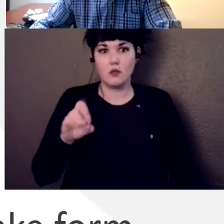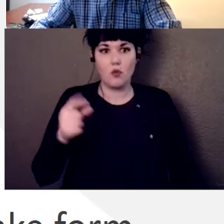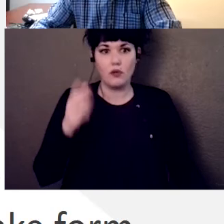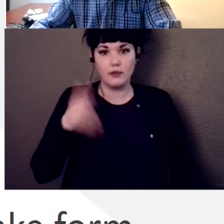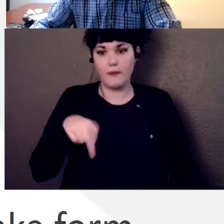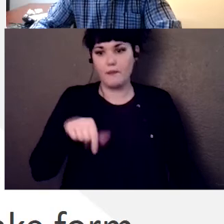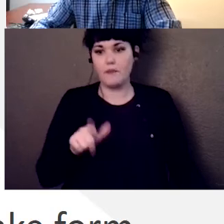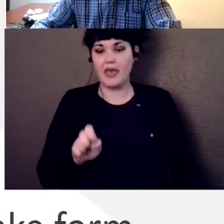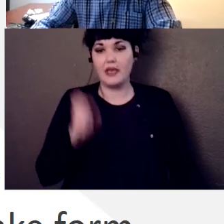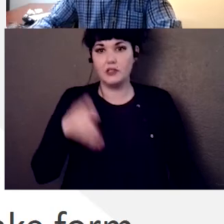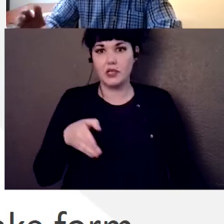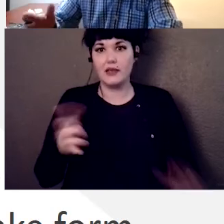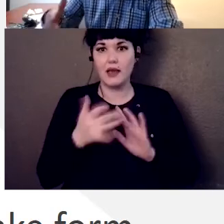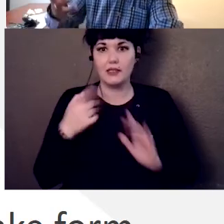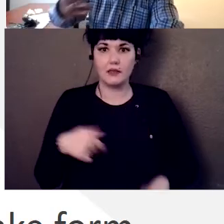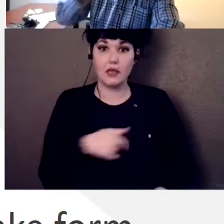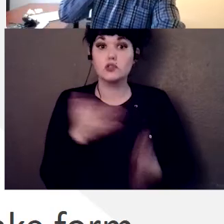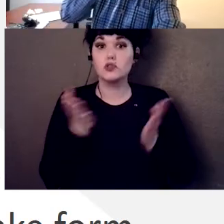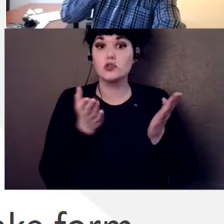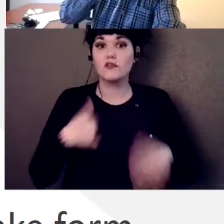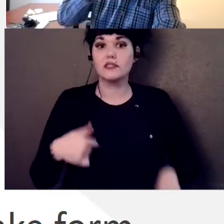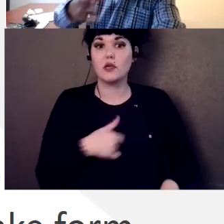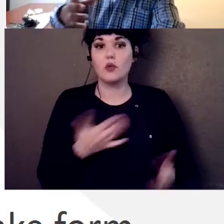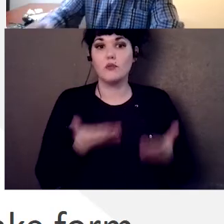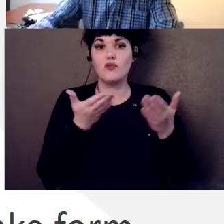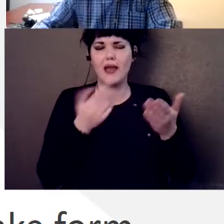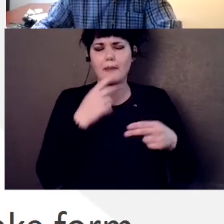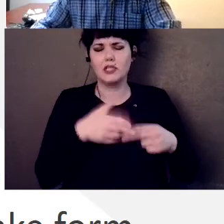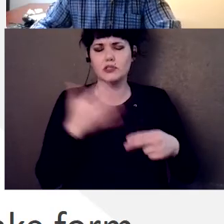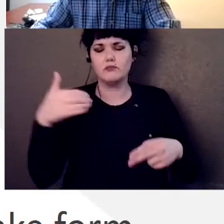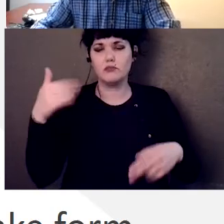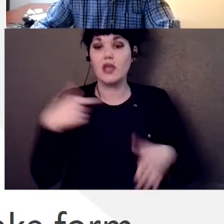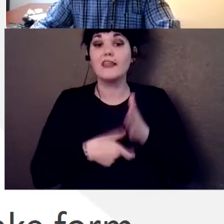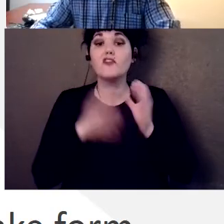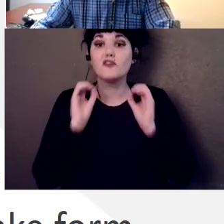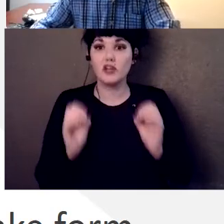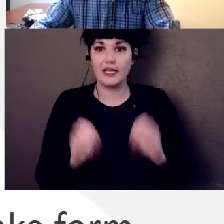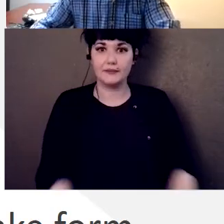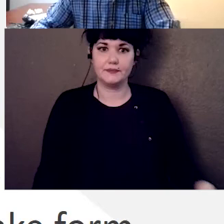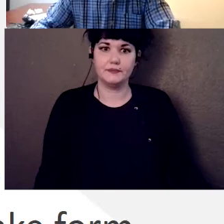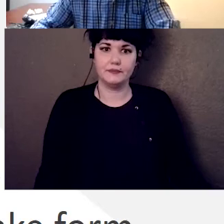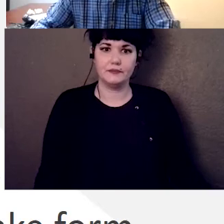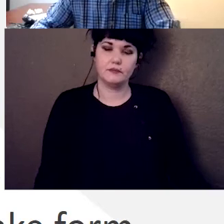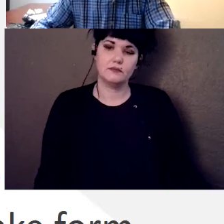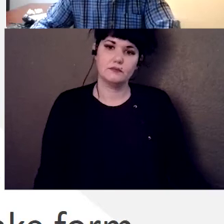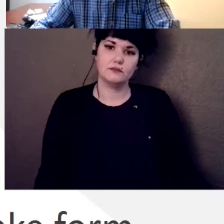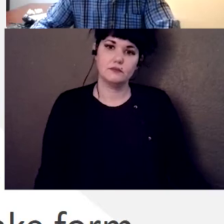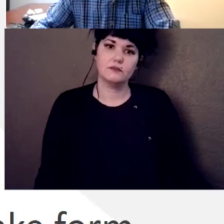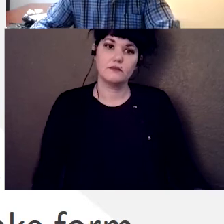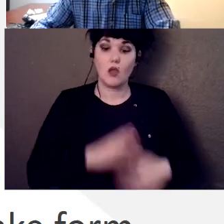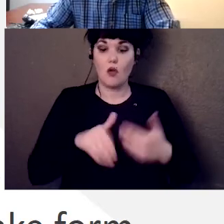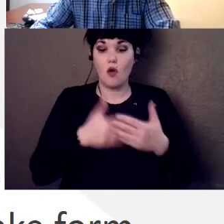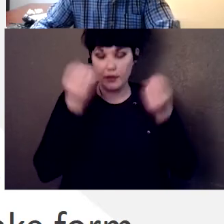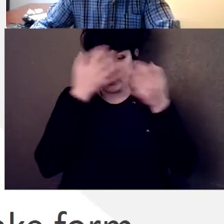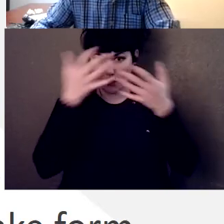drny.org/page/contact us. The services that we provide, as I mentioned earlier, are free, and all of the information is